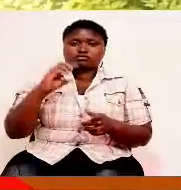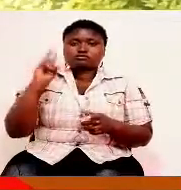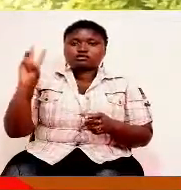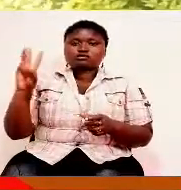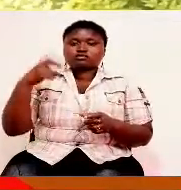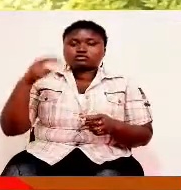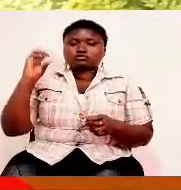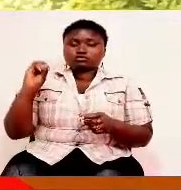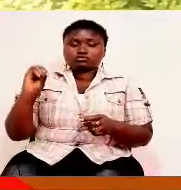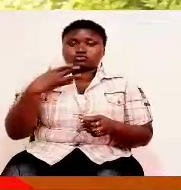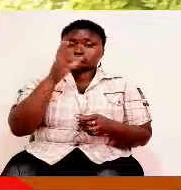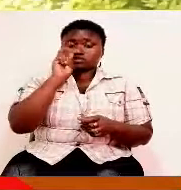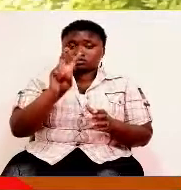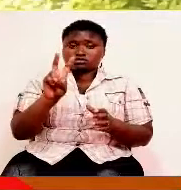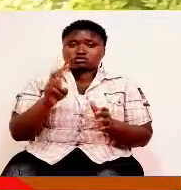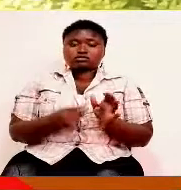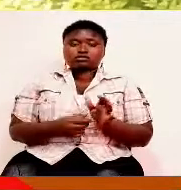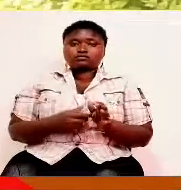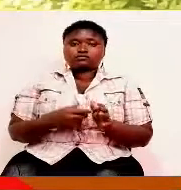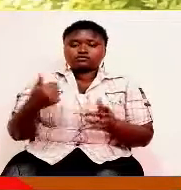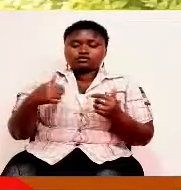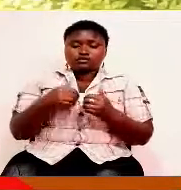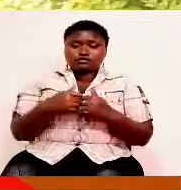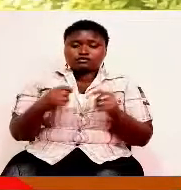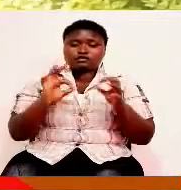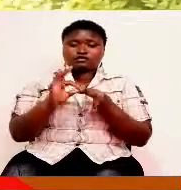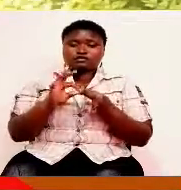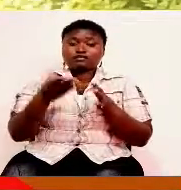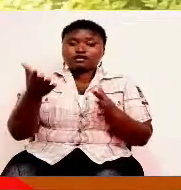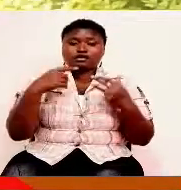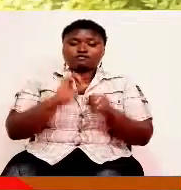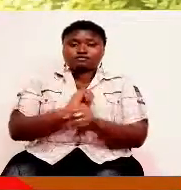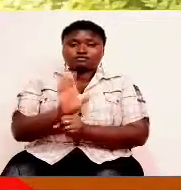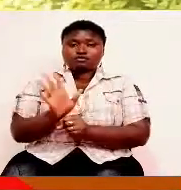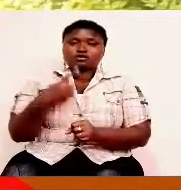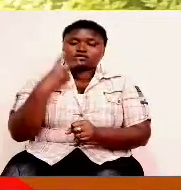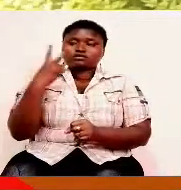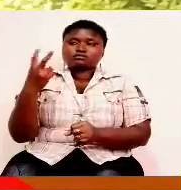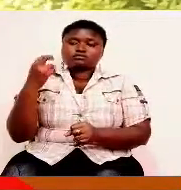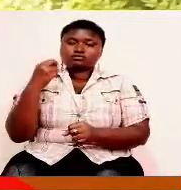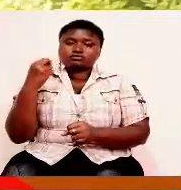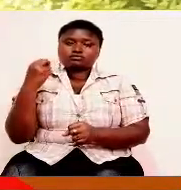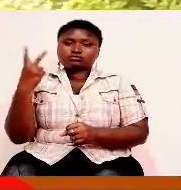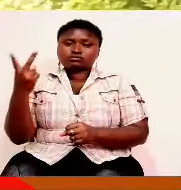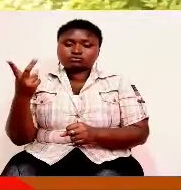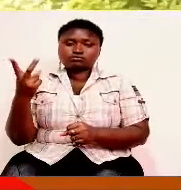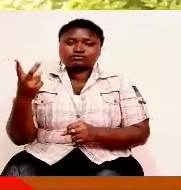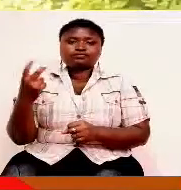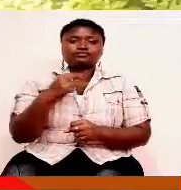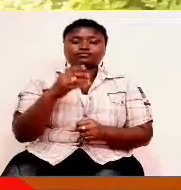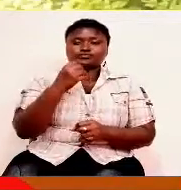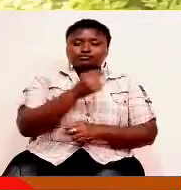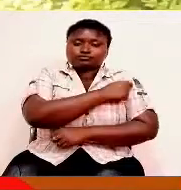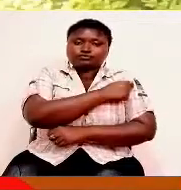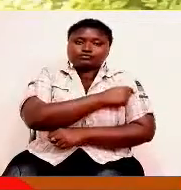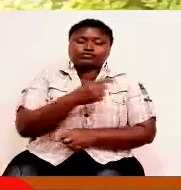can see even if you get COVID and you had a double dose of vaccination, the rate of mortality